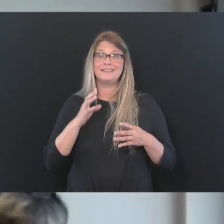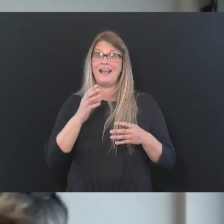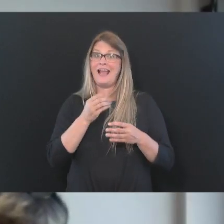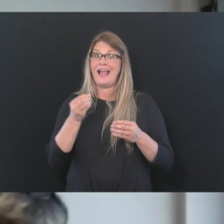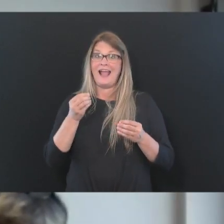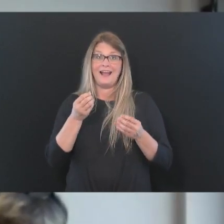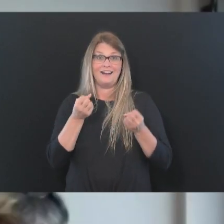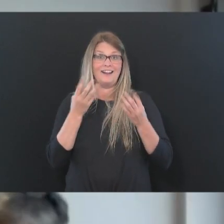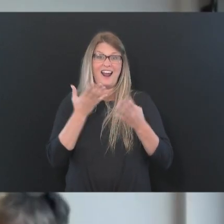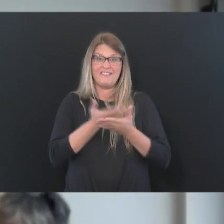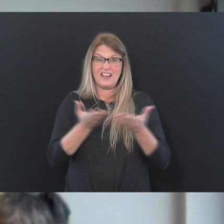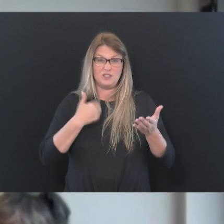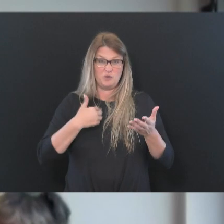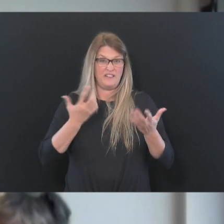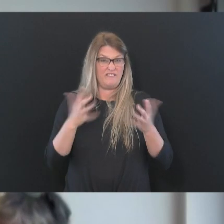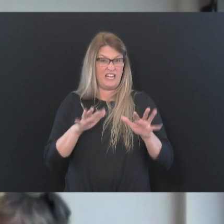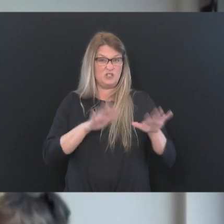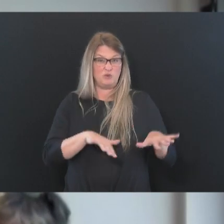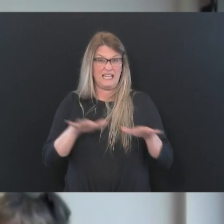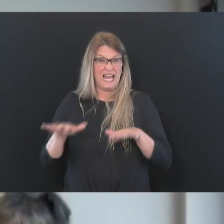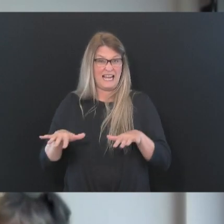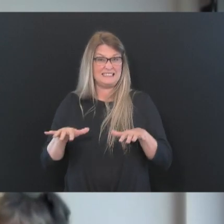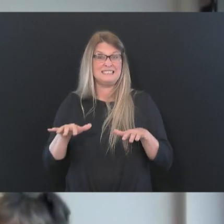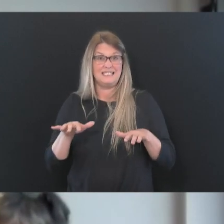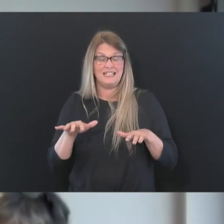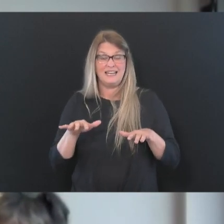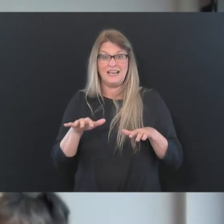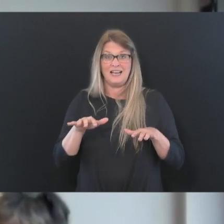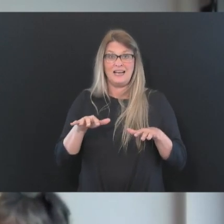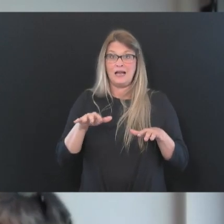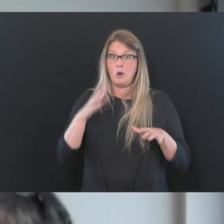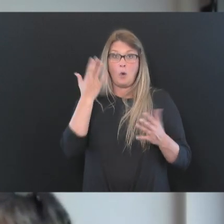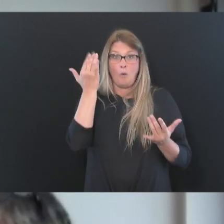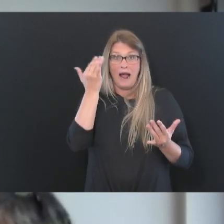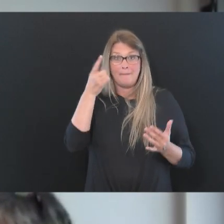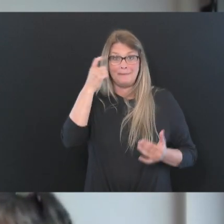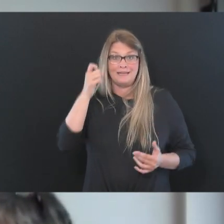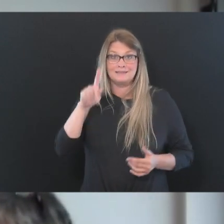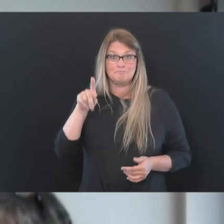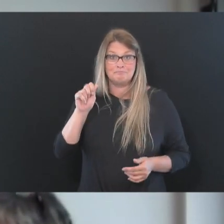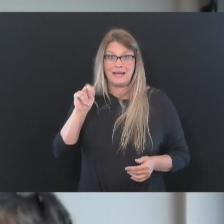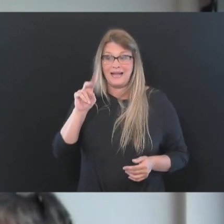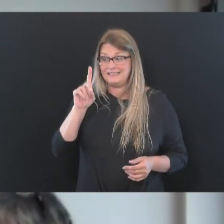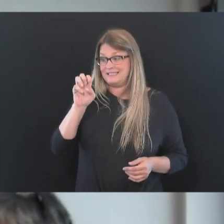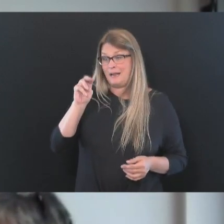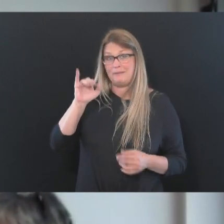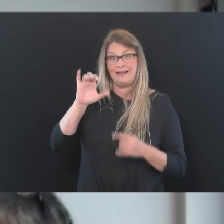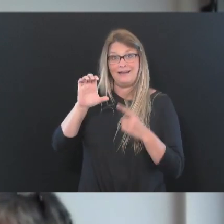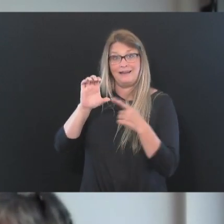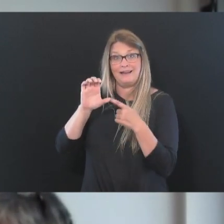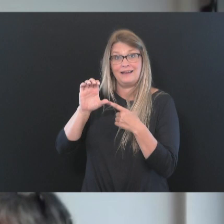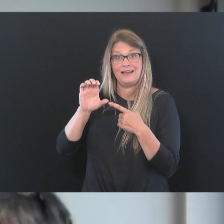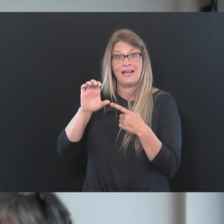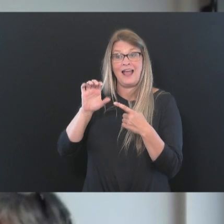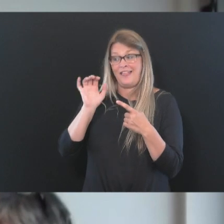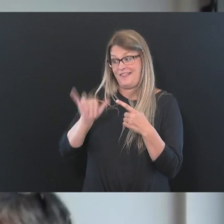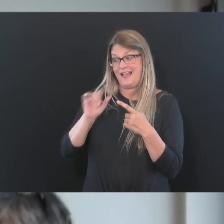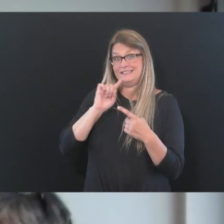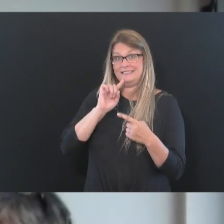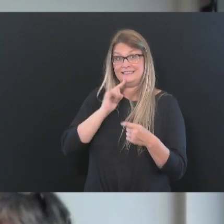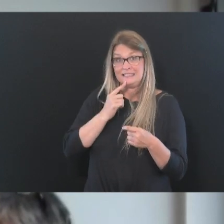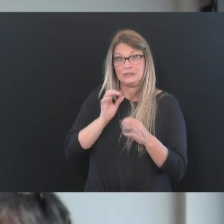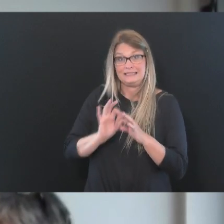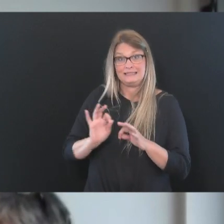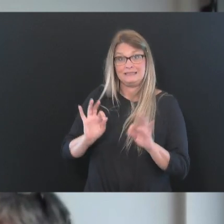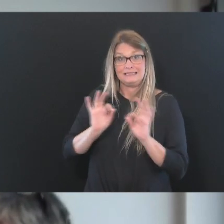pandemic. And the reason for that is simply that it's a pandemic. We have a serious situation in which we need